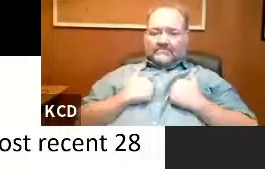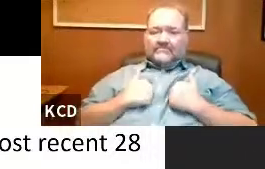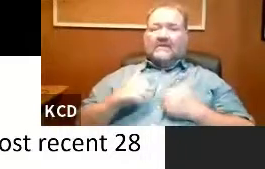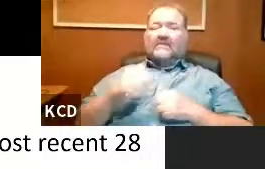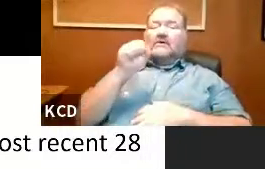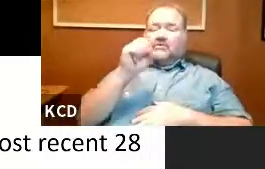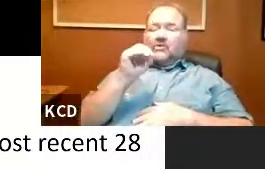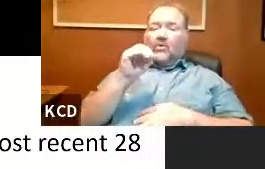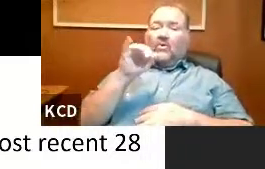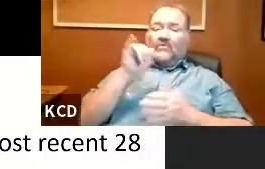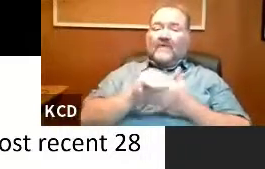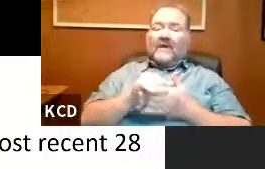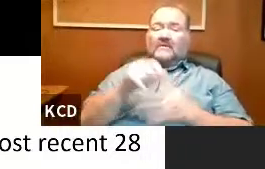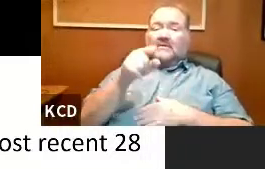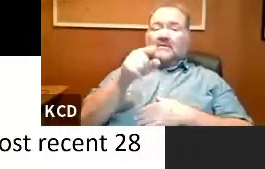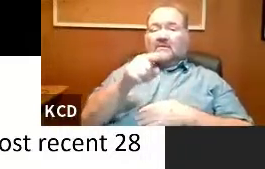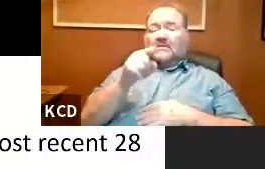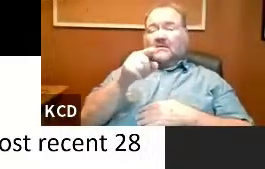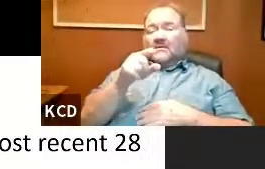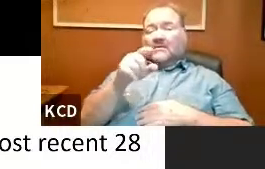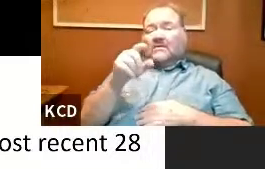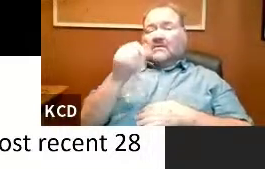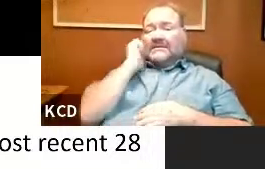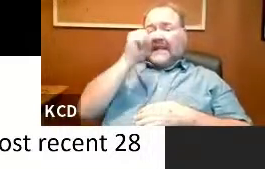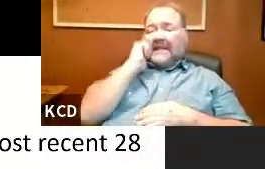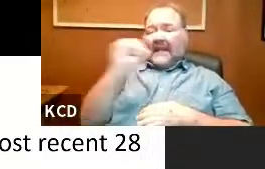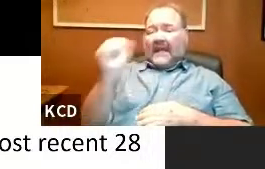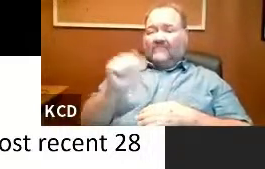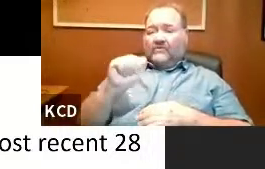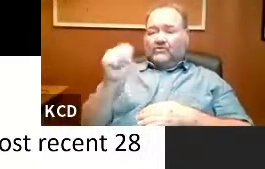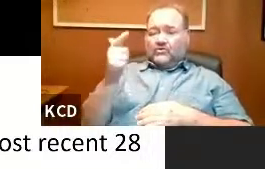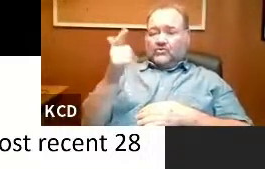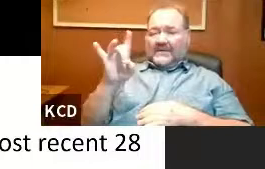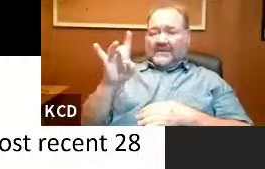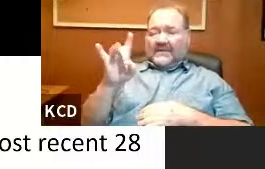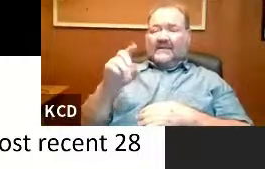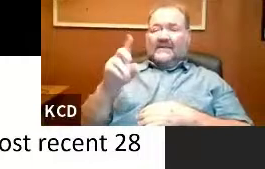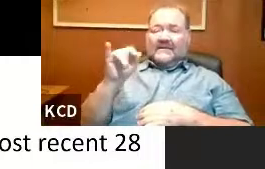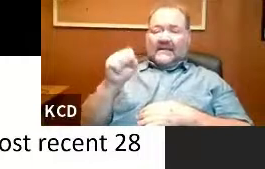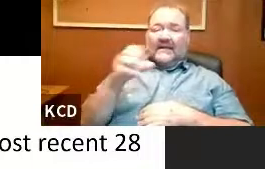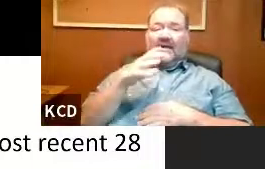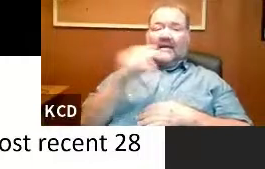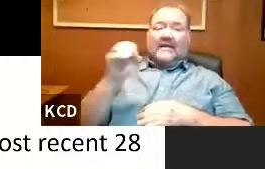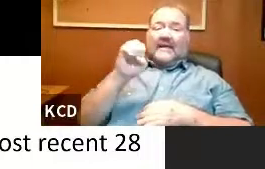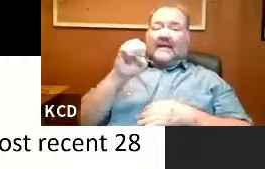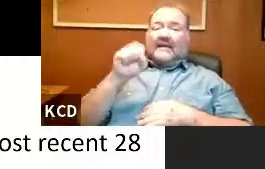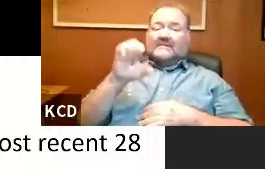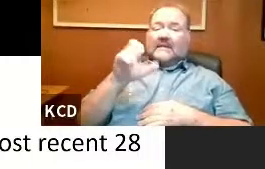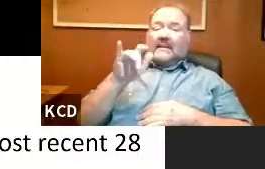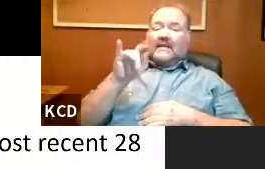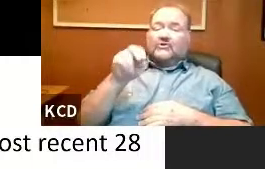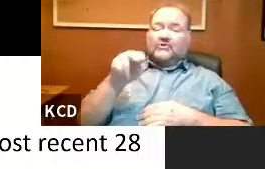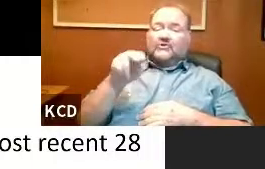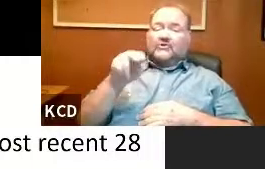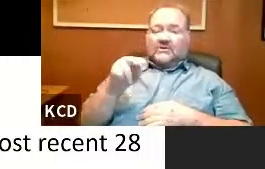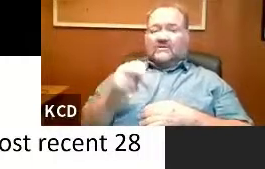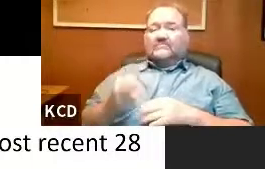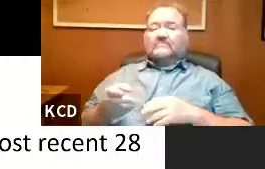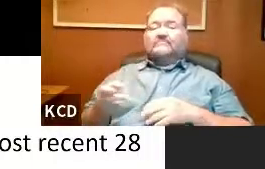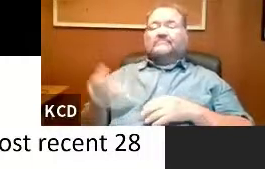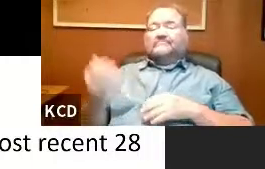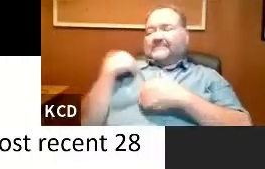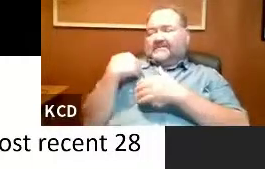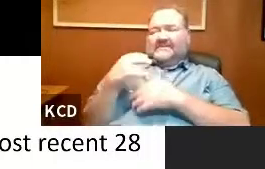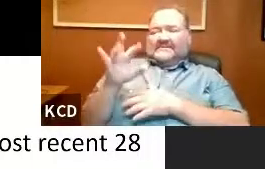at that daily average over the most 28 days, and the escalation barrier would be daily average over the most